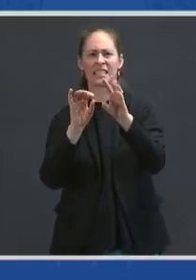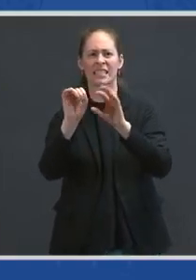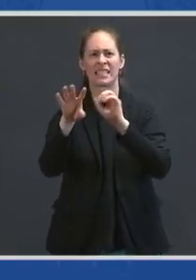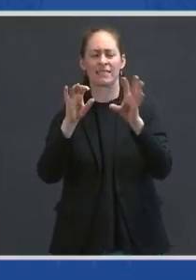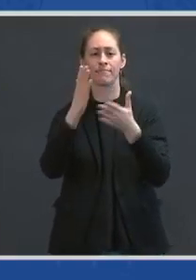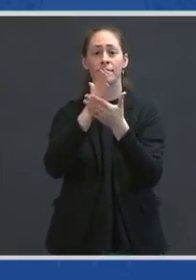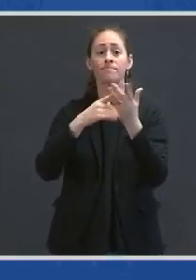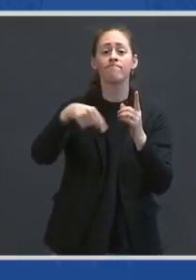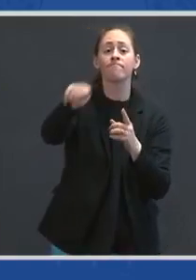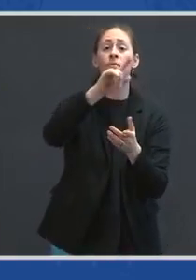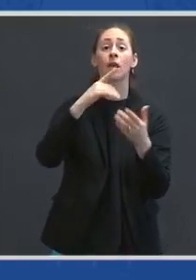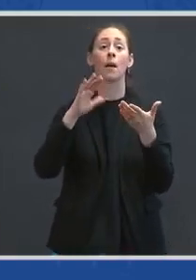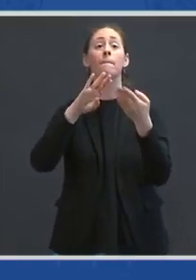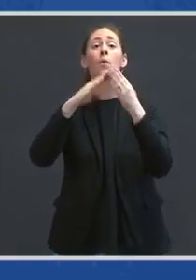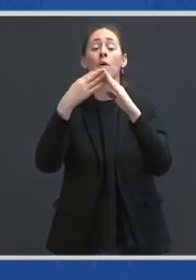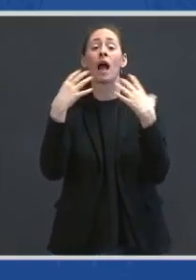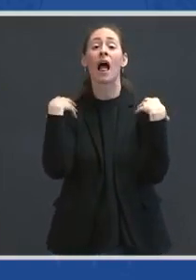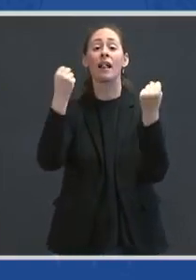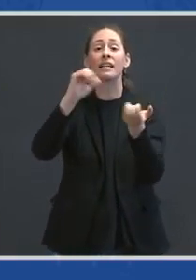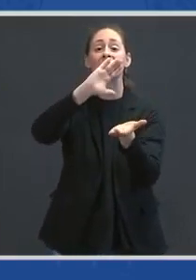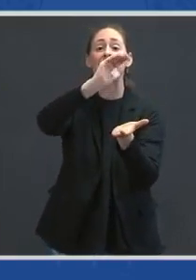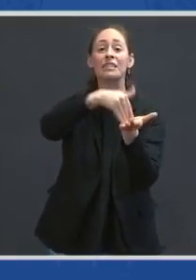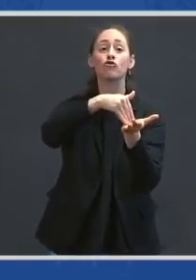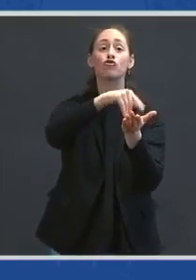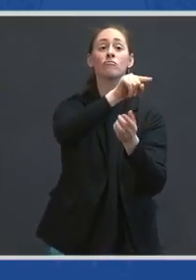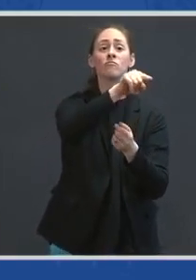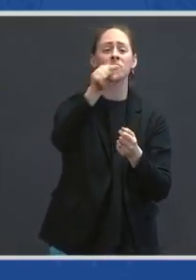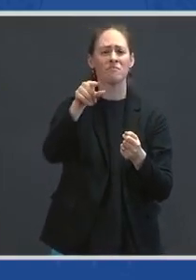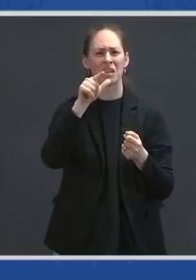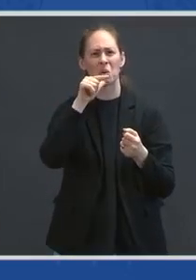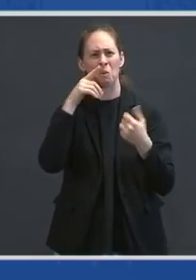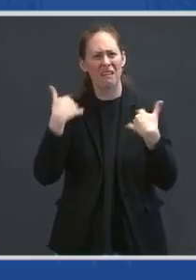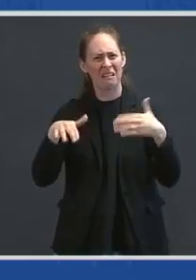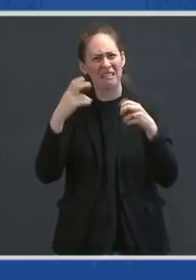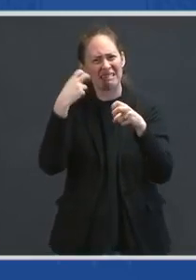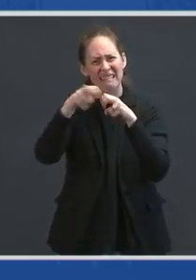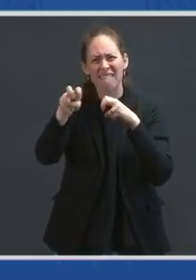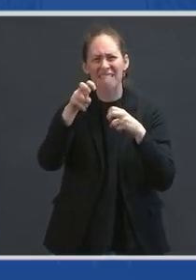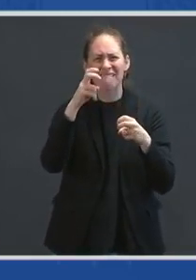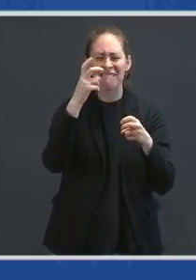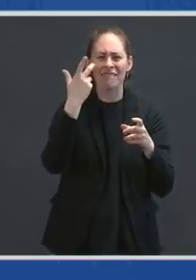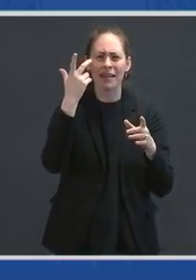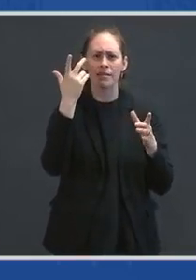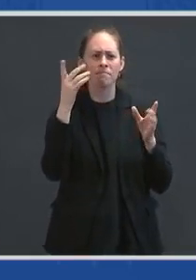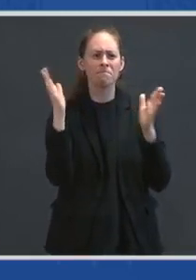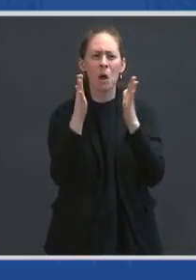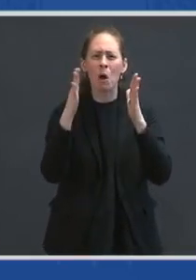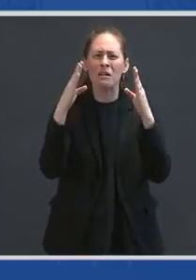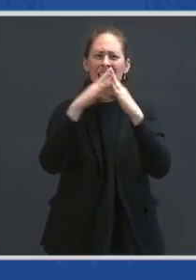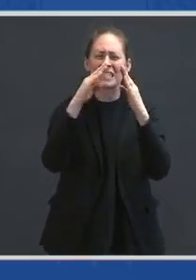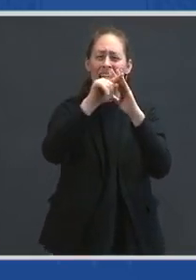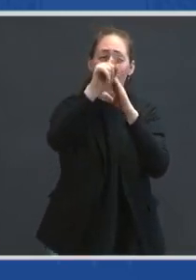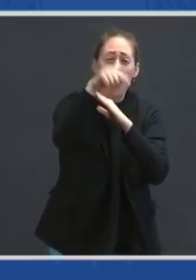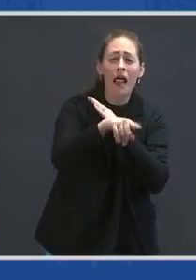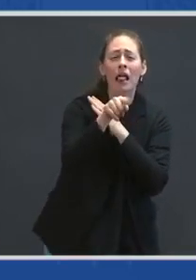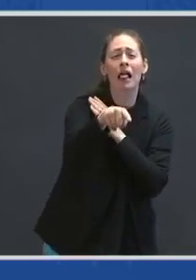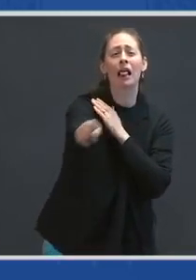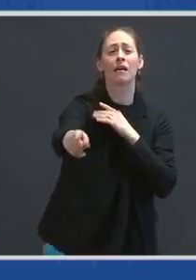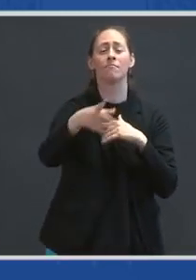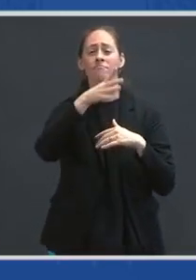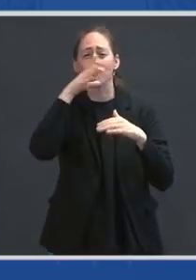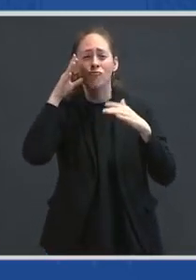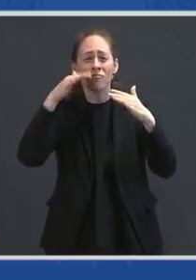the hard-to-reach folks in cities and small towns and rural communities, in Black, Latino, Native American